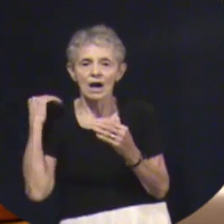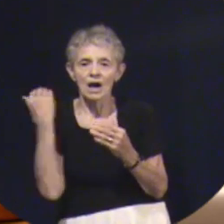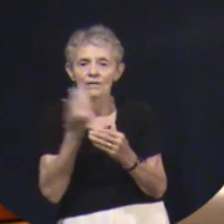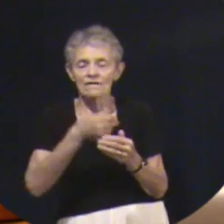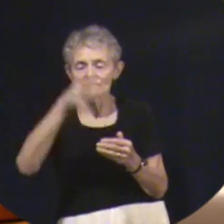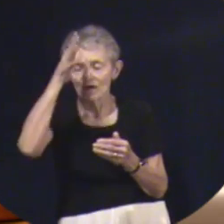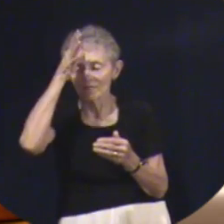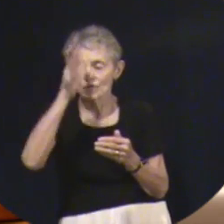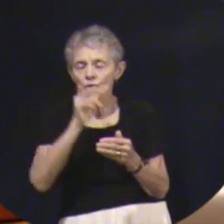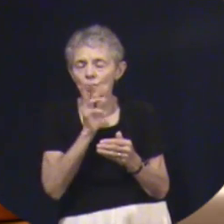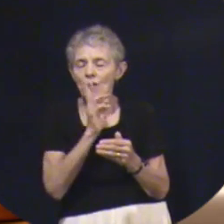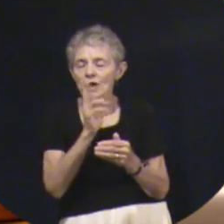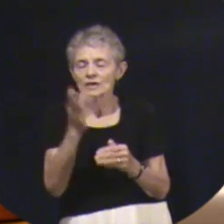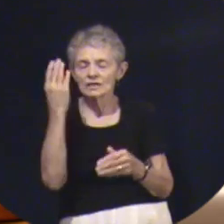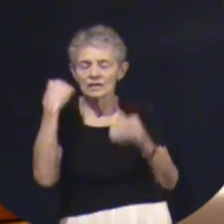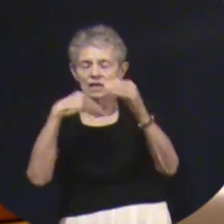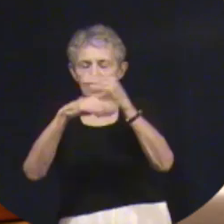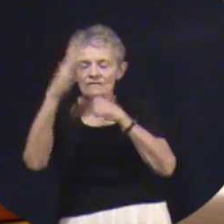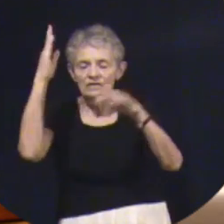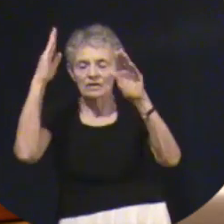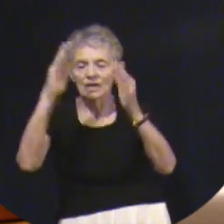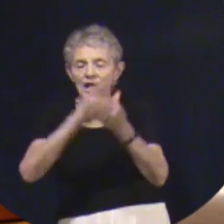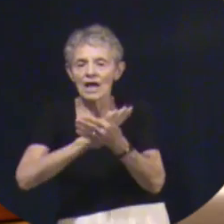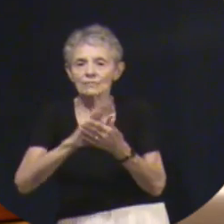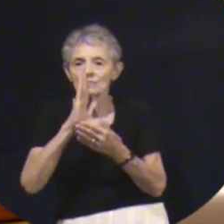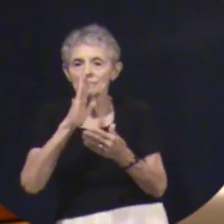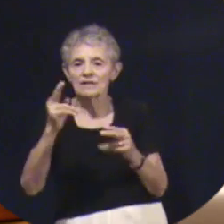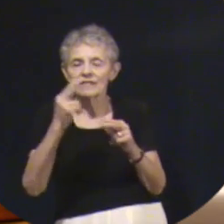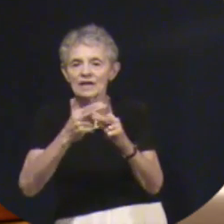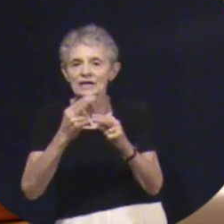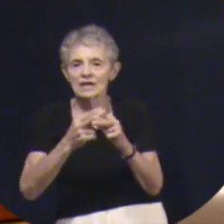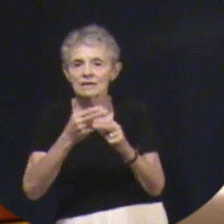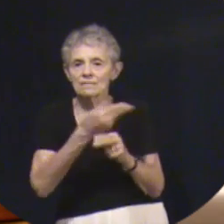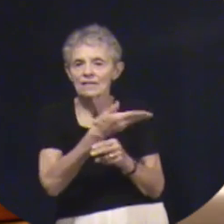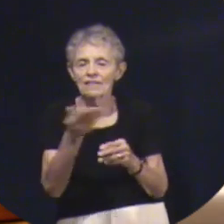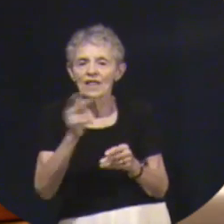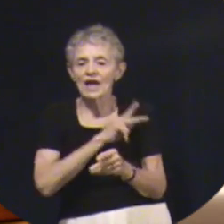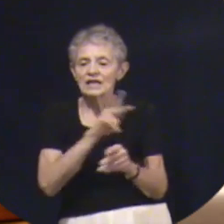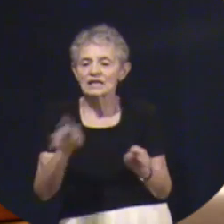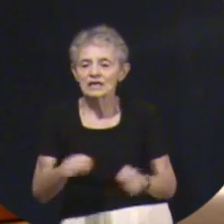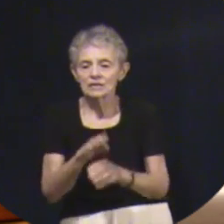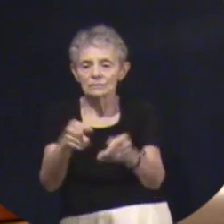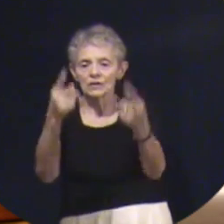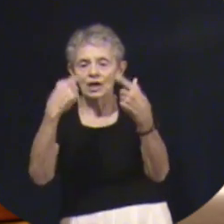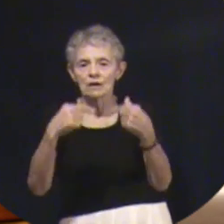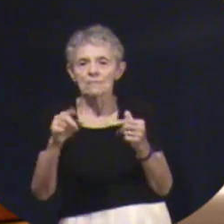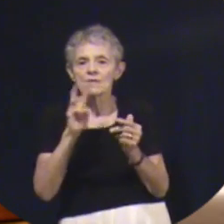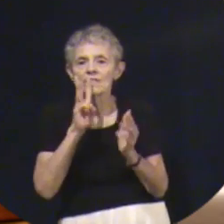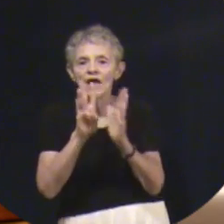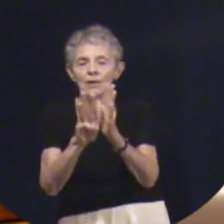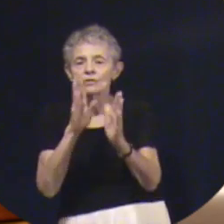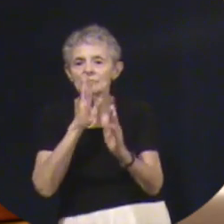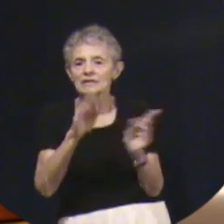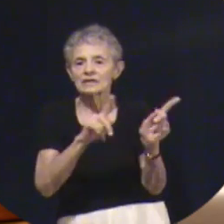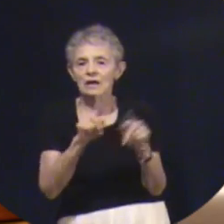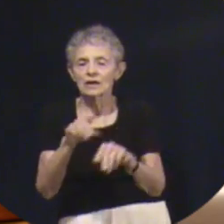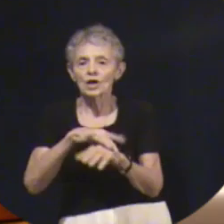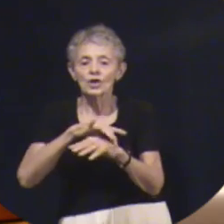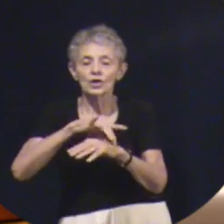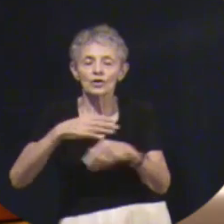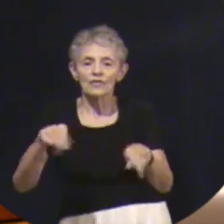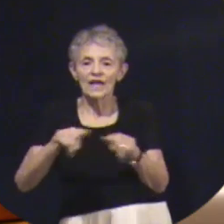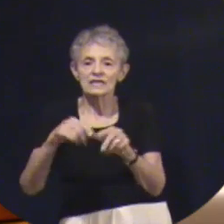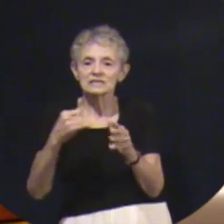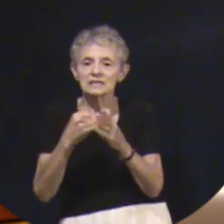art in heaven, hallowed be thy name. Thy kingdom come, thy will be done, on earth as it